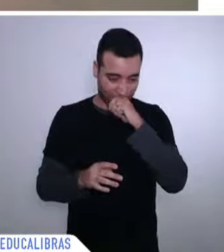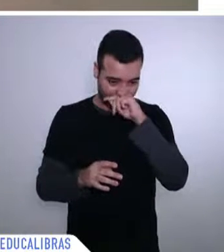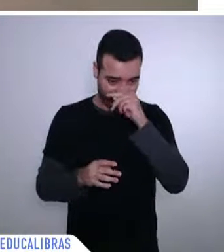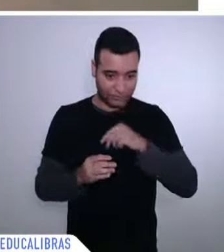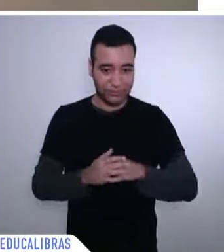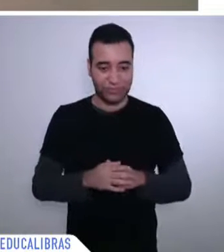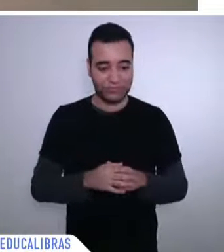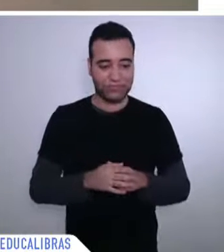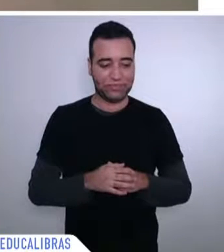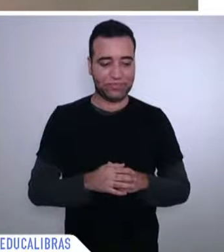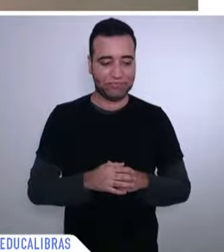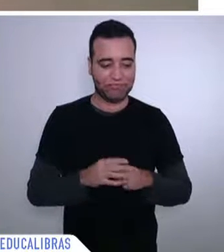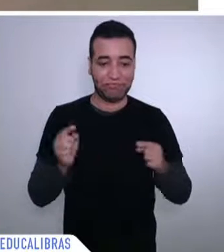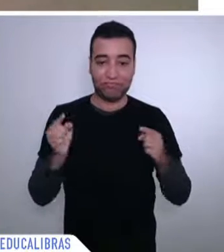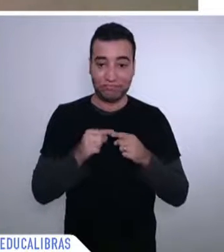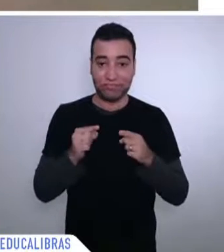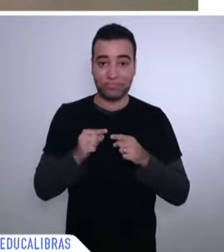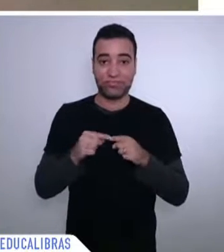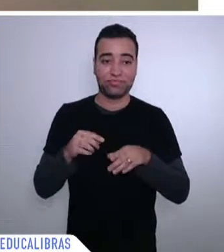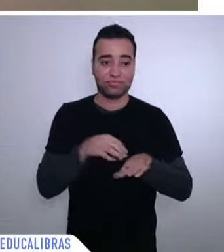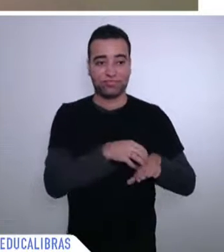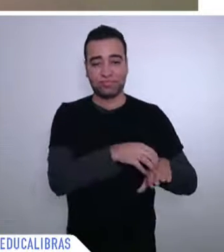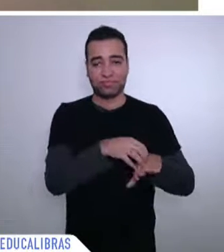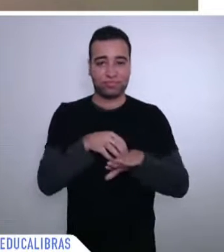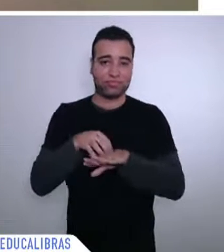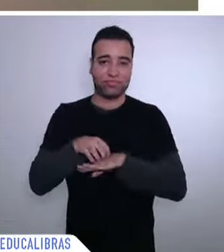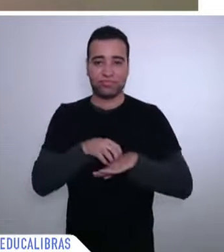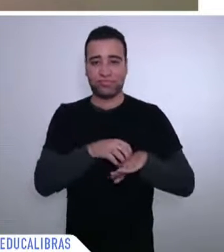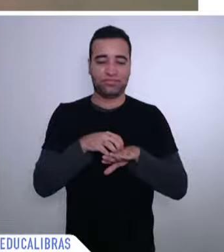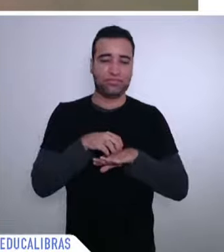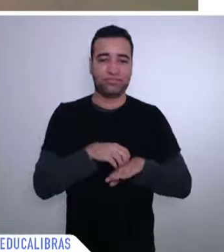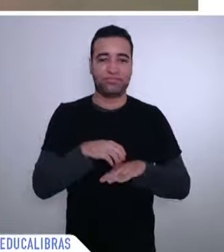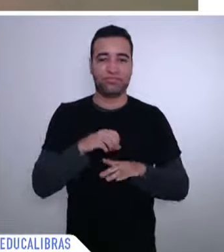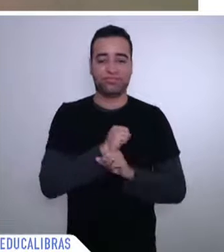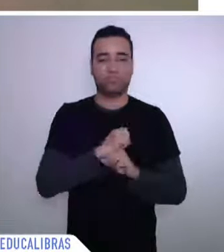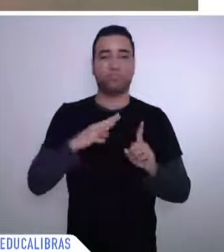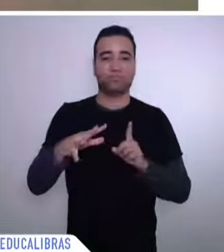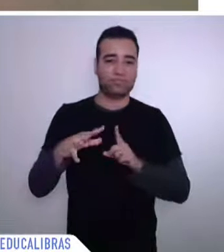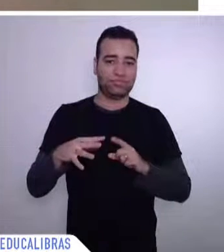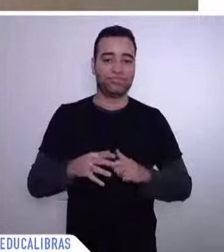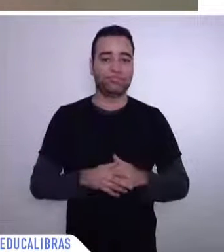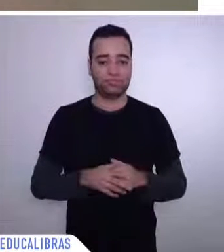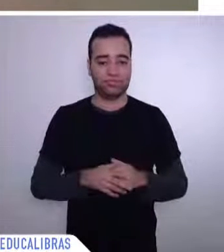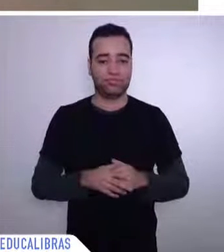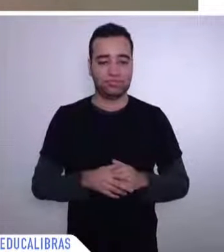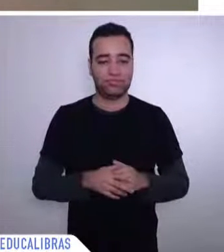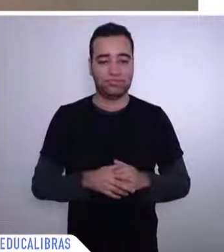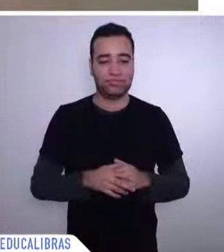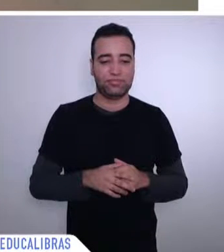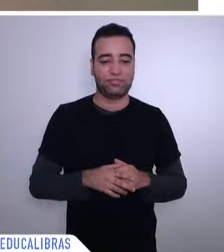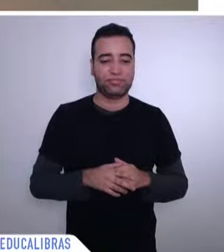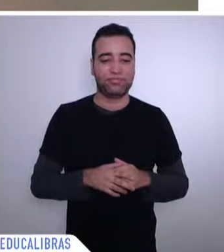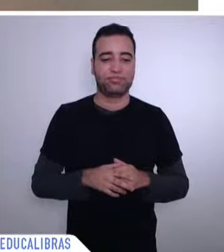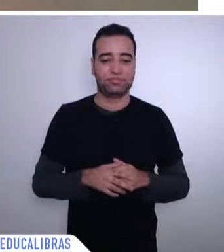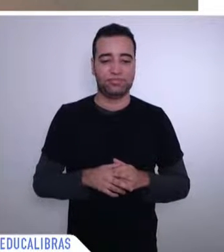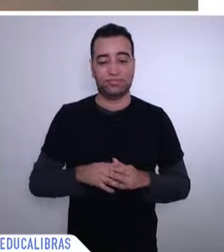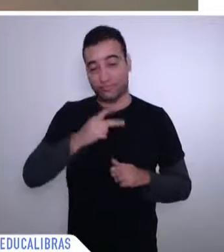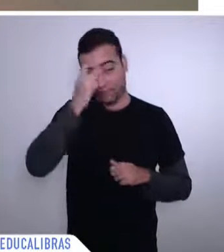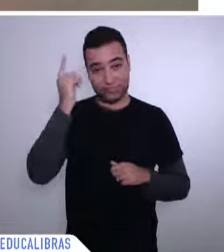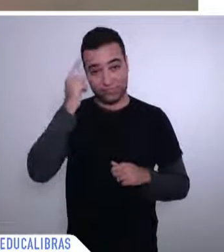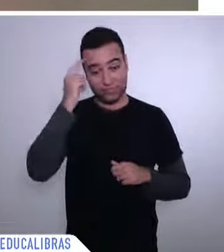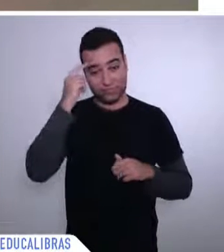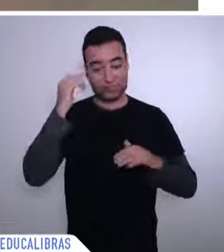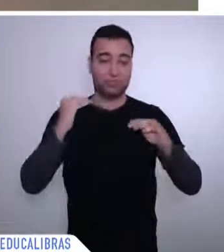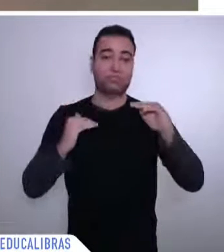Some people might argue that inequality might not matter so much if you have a lot of social mobility. So what do we mean by this? We mean that people who are